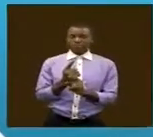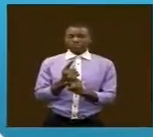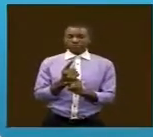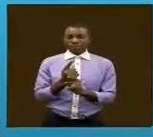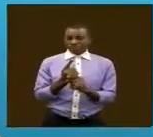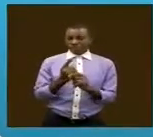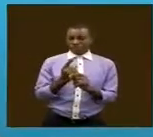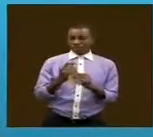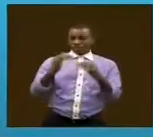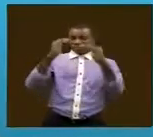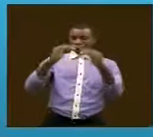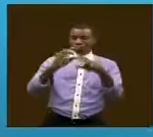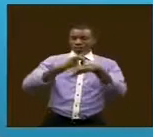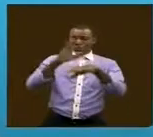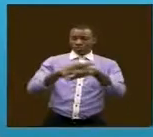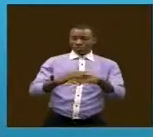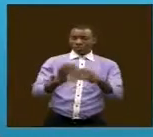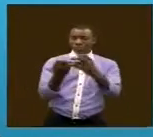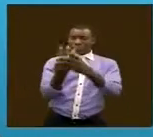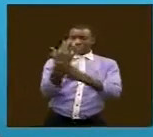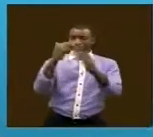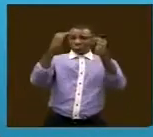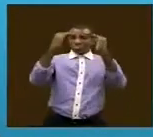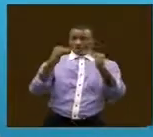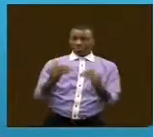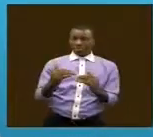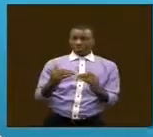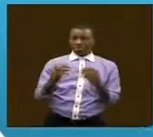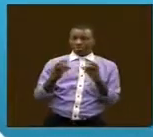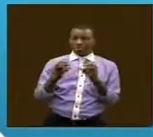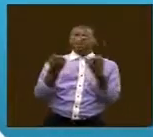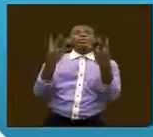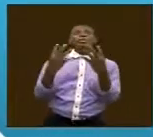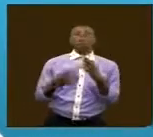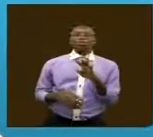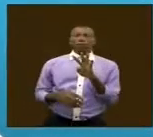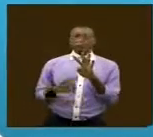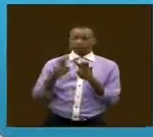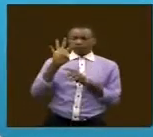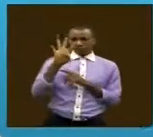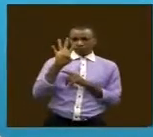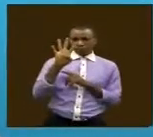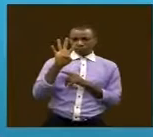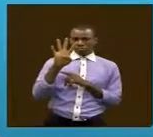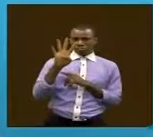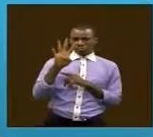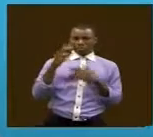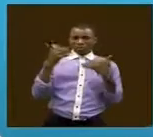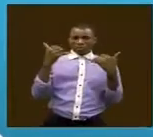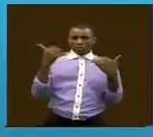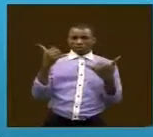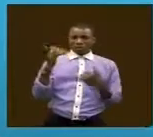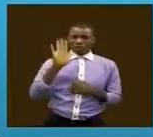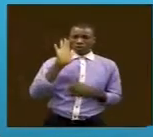We have 4 stages as indicated. I would like you to compare